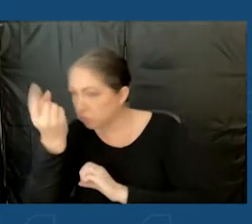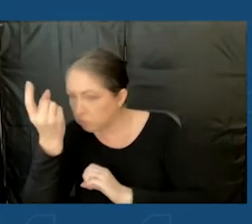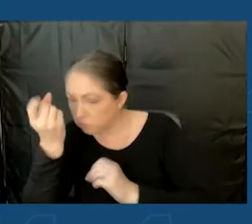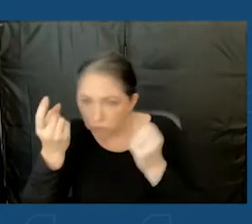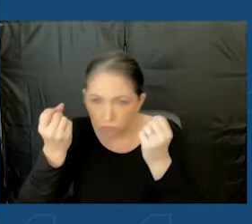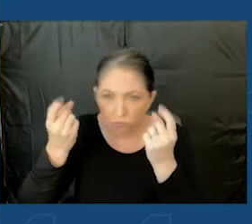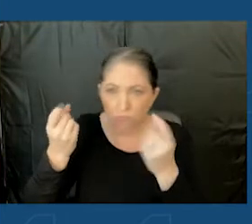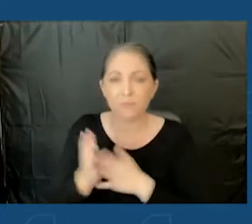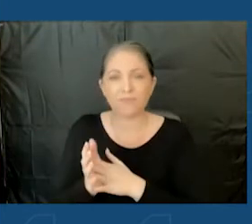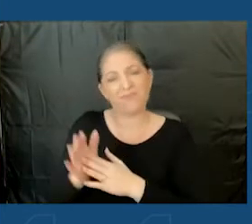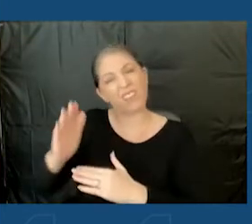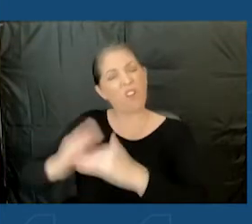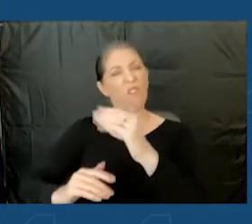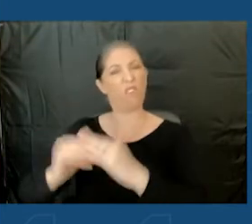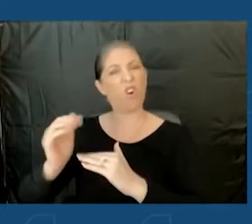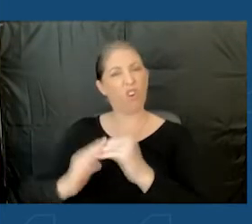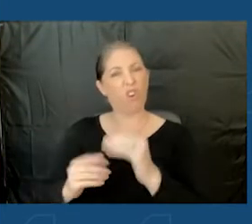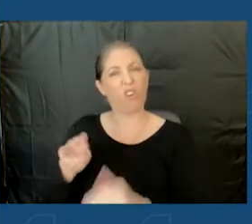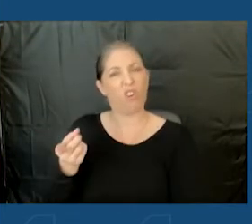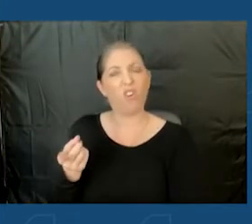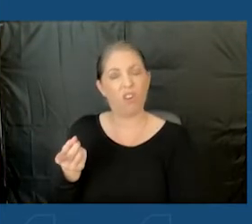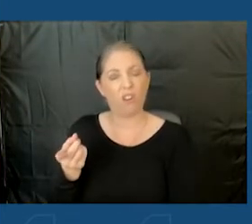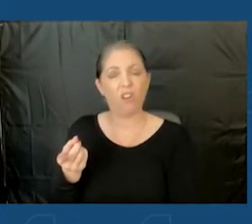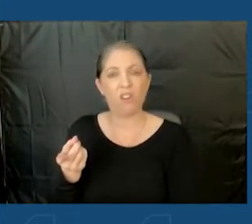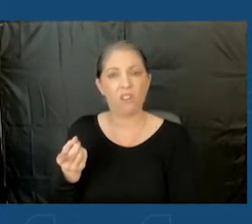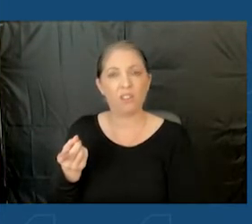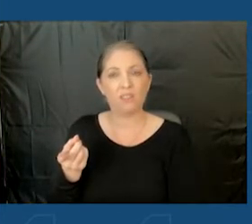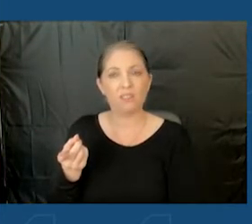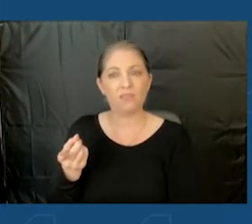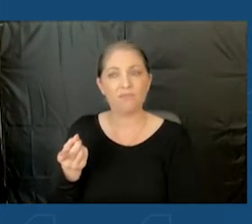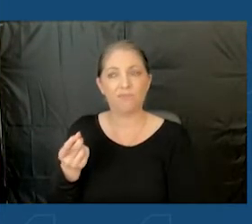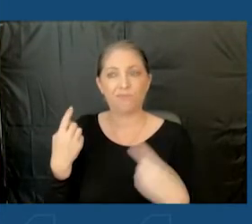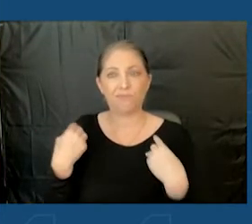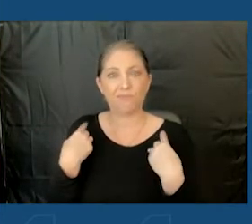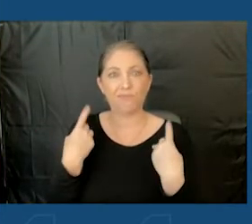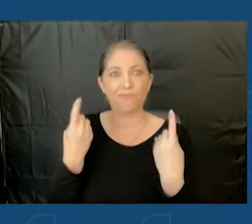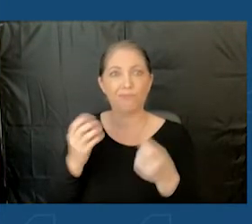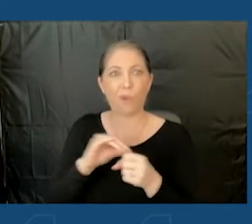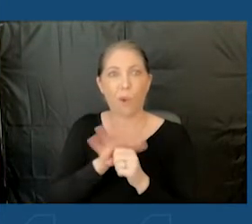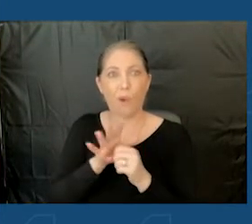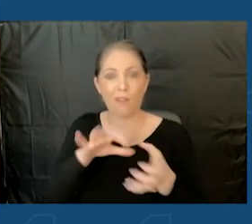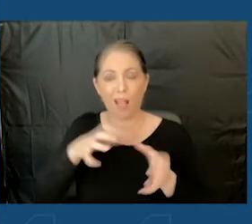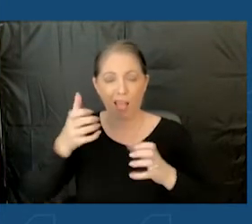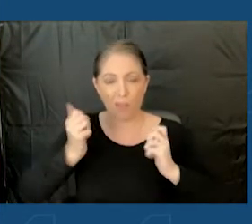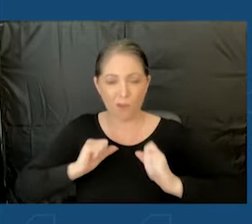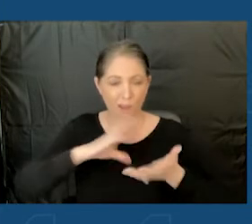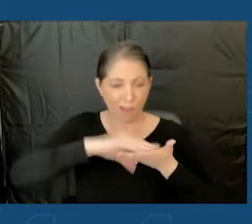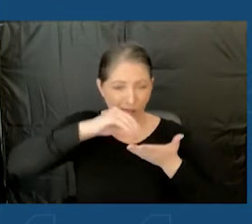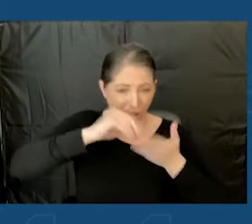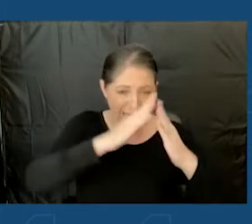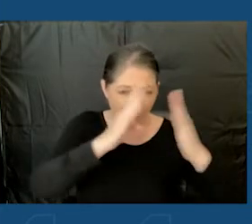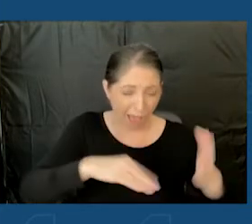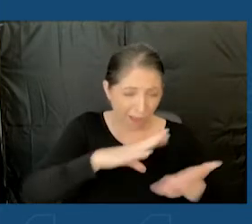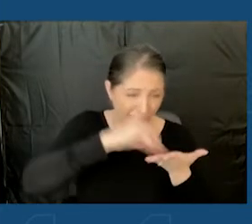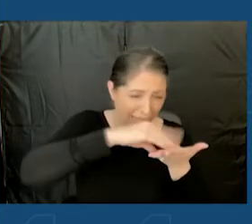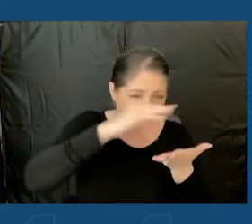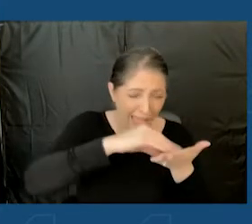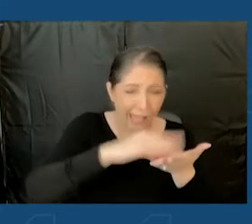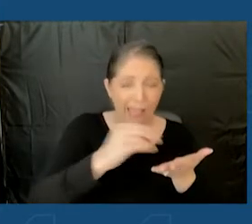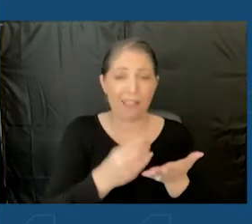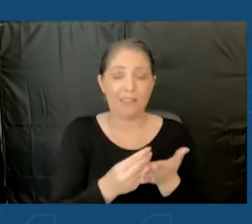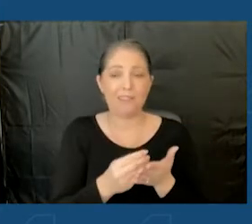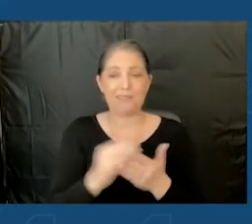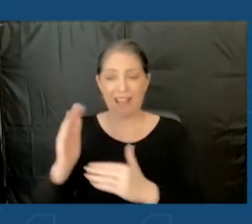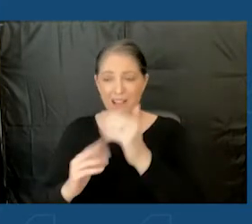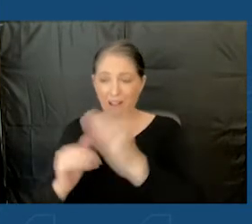comfort that they had that was denied them all that time of trying to learn at home. We're still dealing with the fallout.